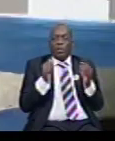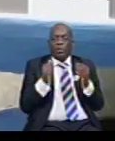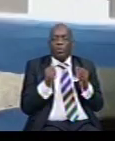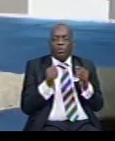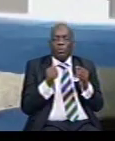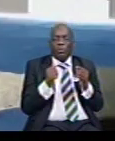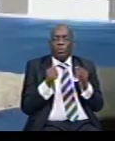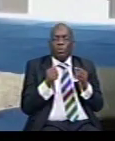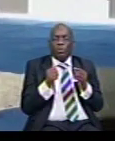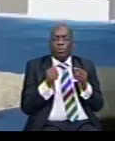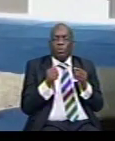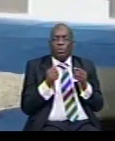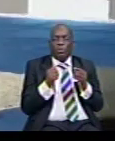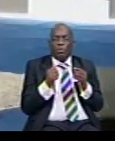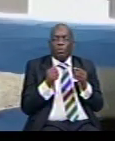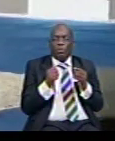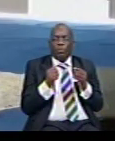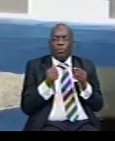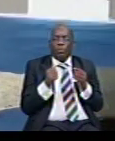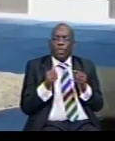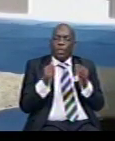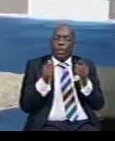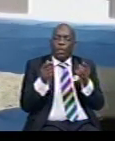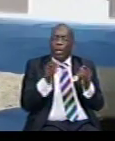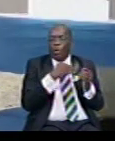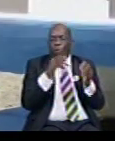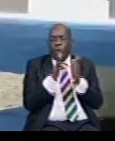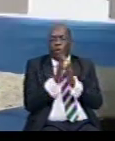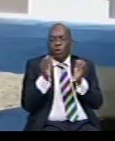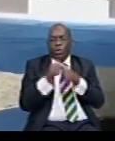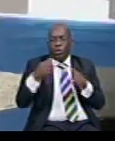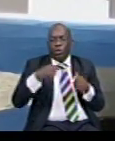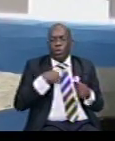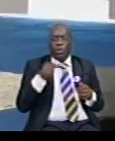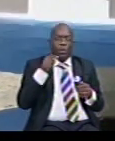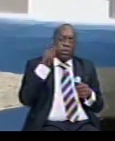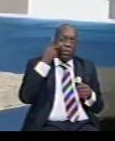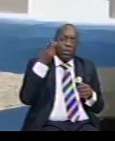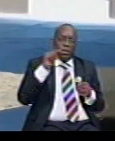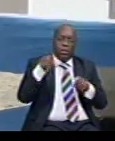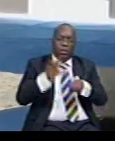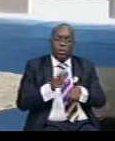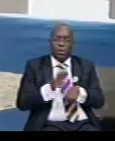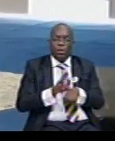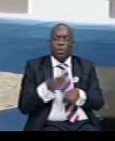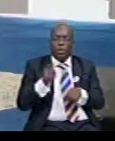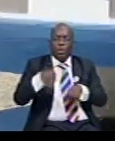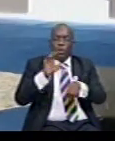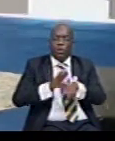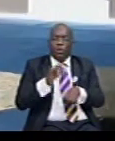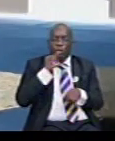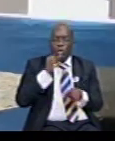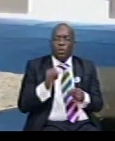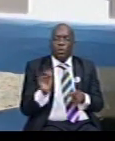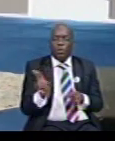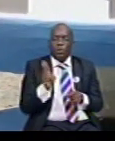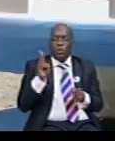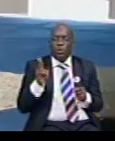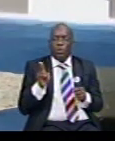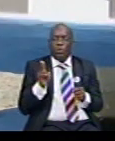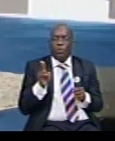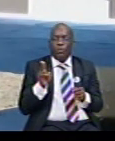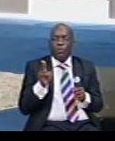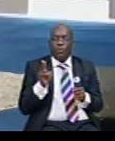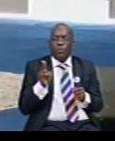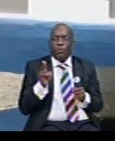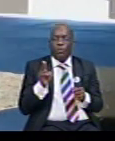prayed. They were sleeping. You see, the church is used to that. Let the bishop come and pray for